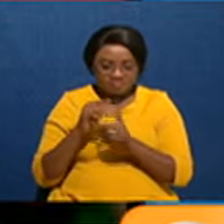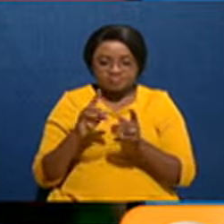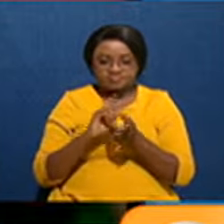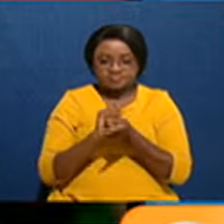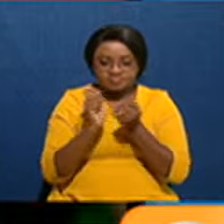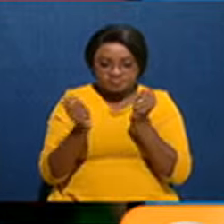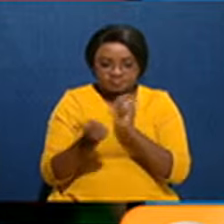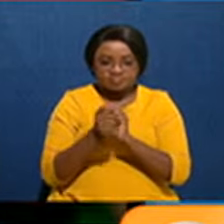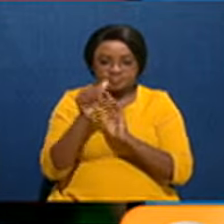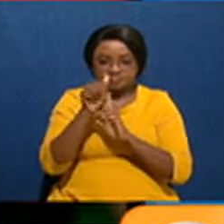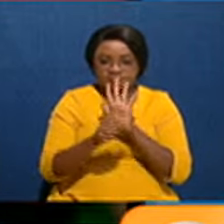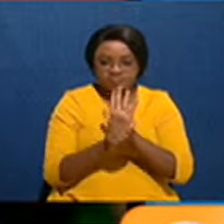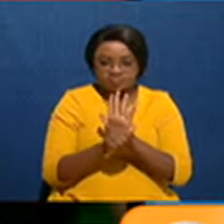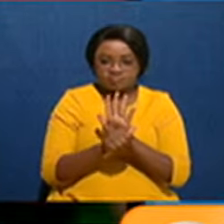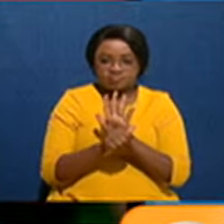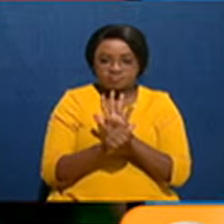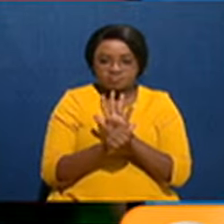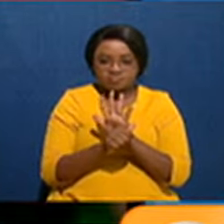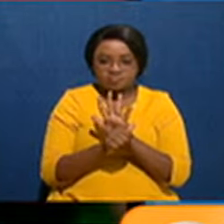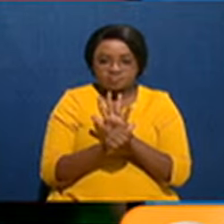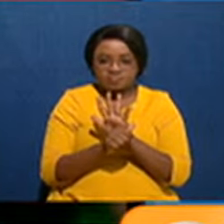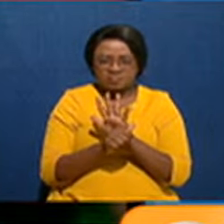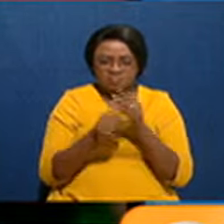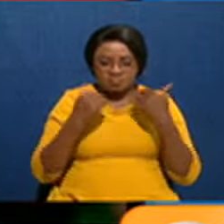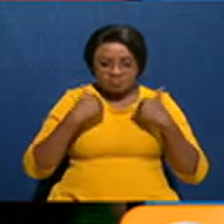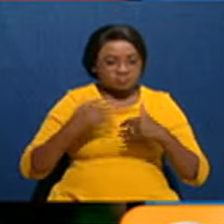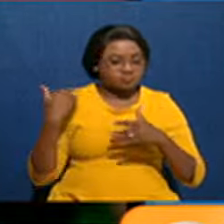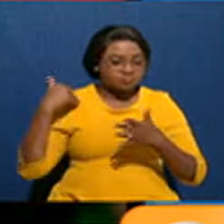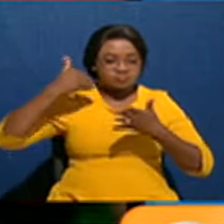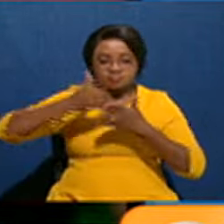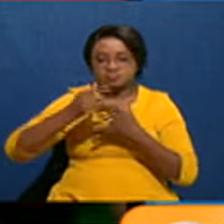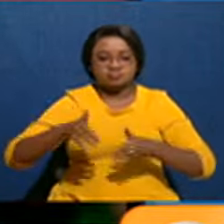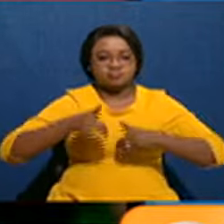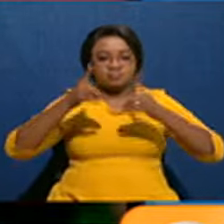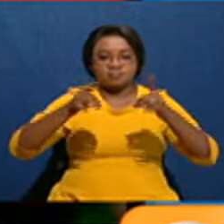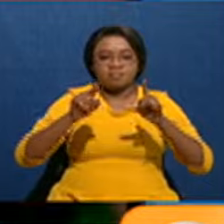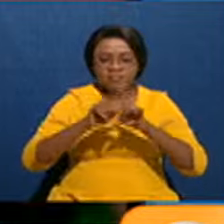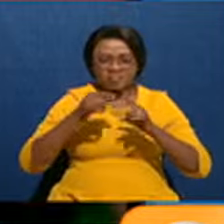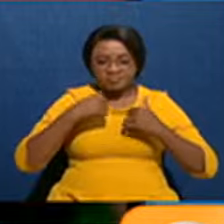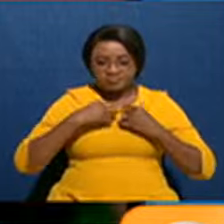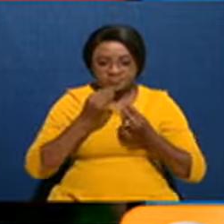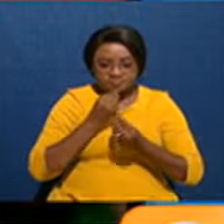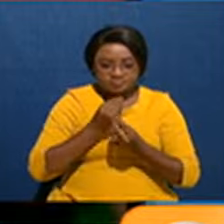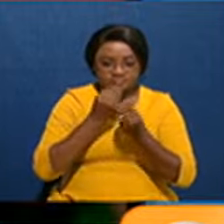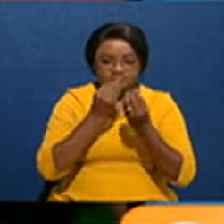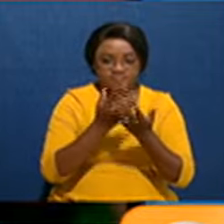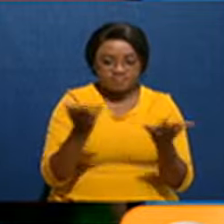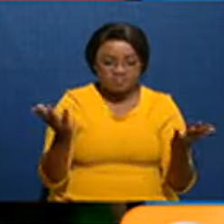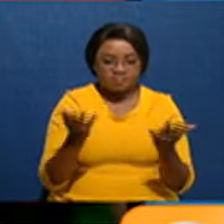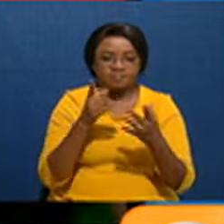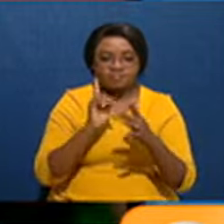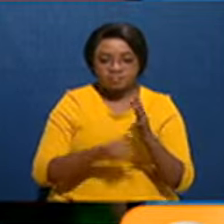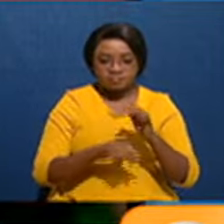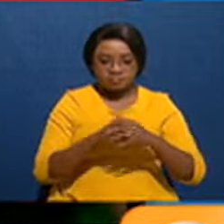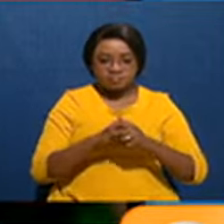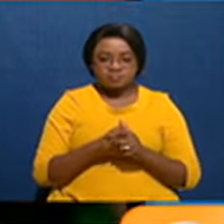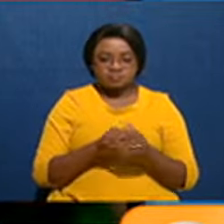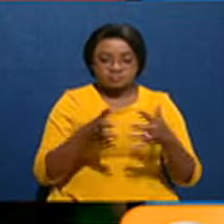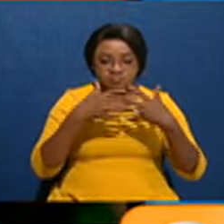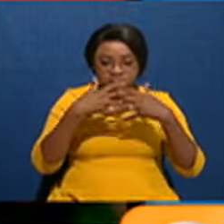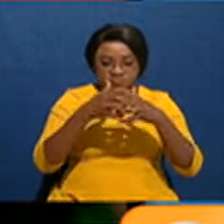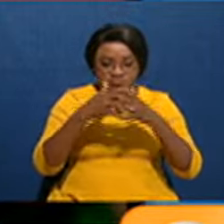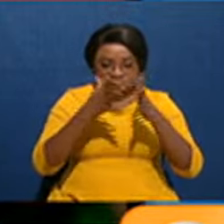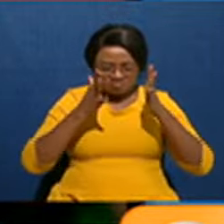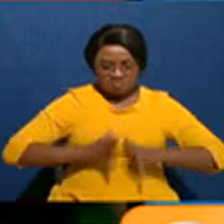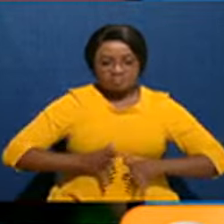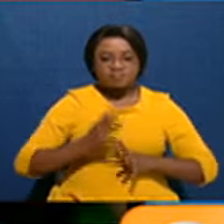agenda that I've been delivering for engineers. Now, my running cry this election is engineers will leap